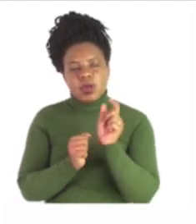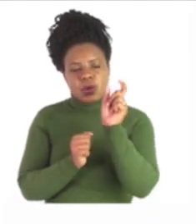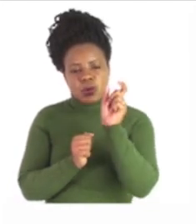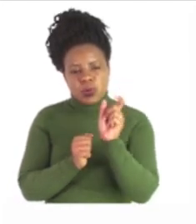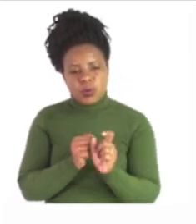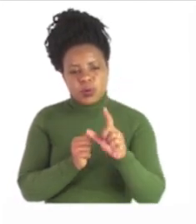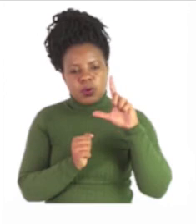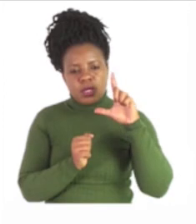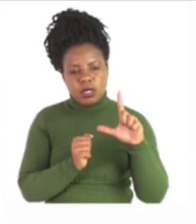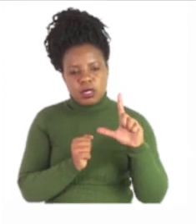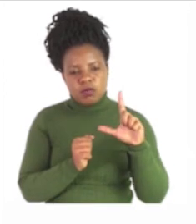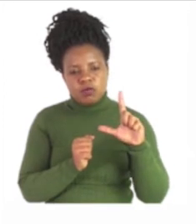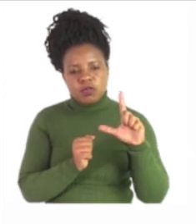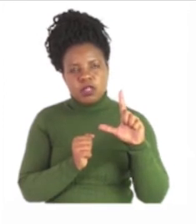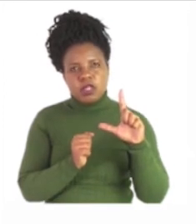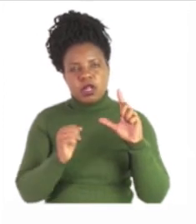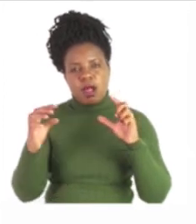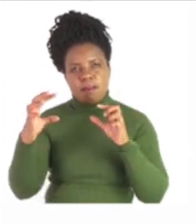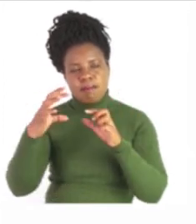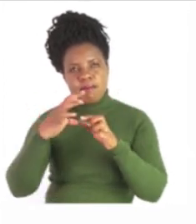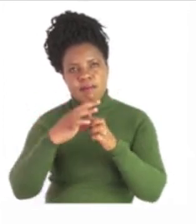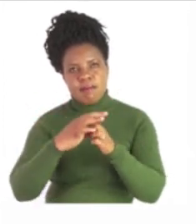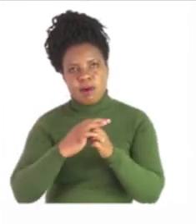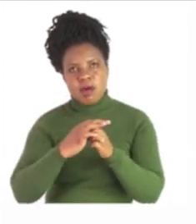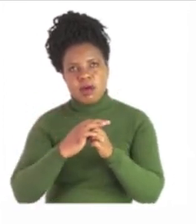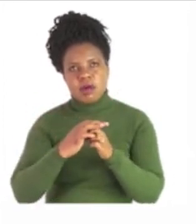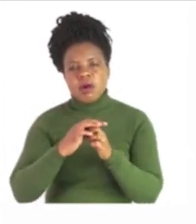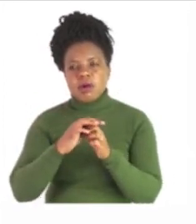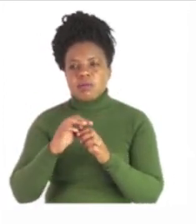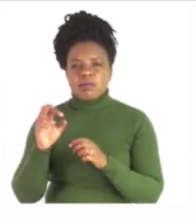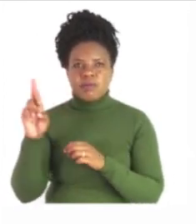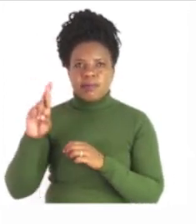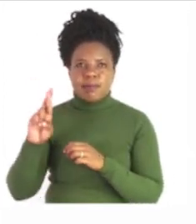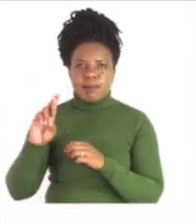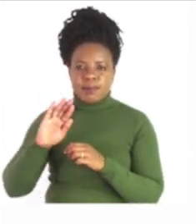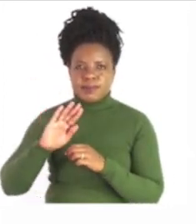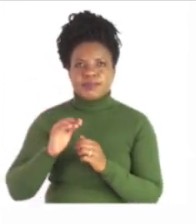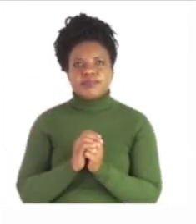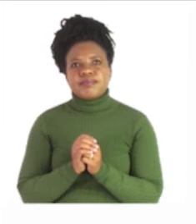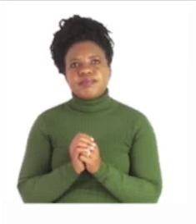square numbers, or we can say the perfect squares, are shown in red.